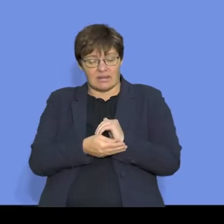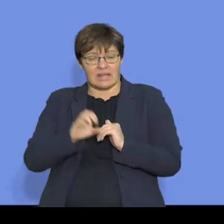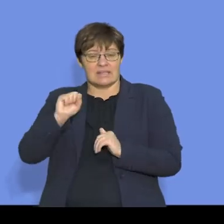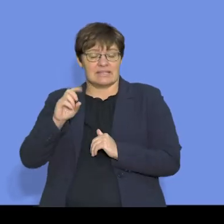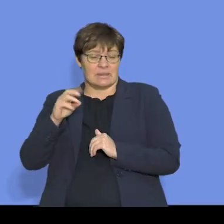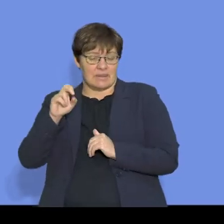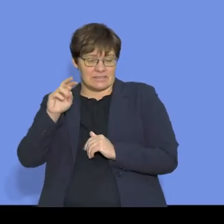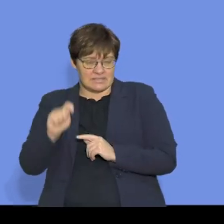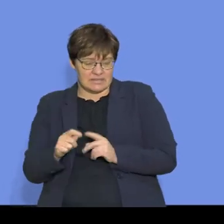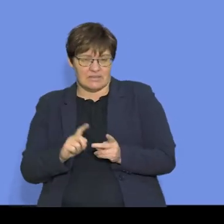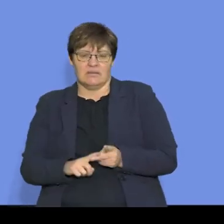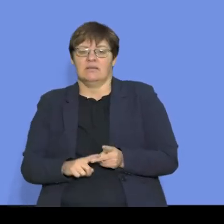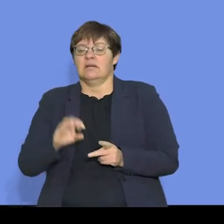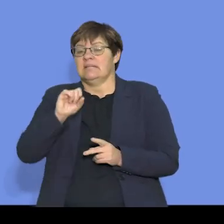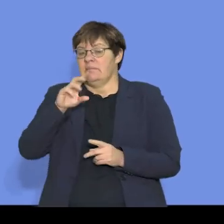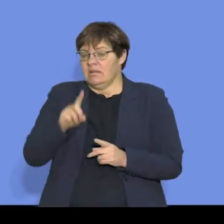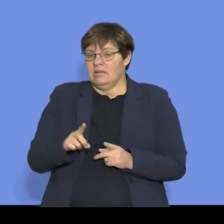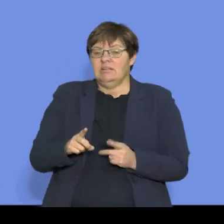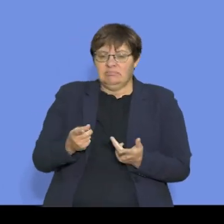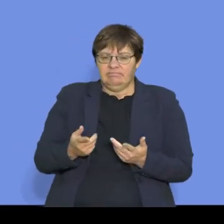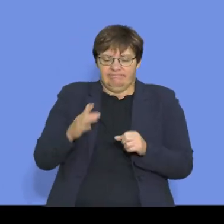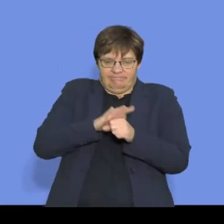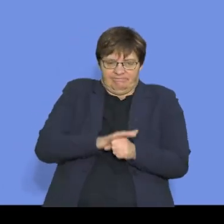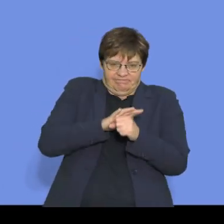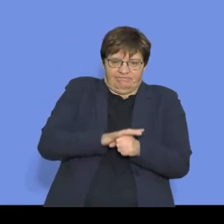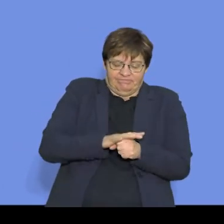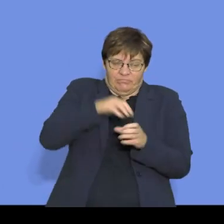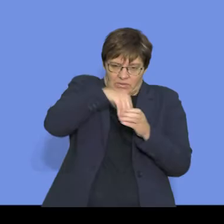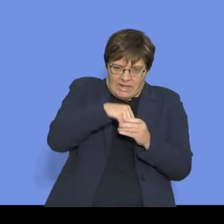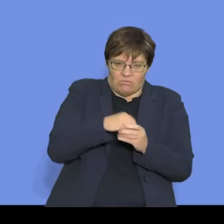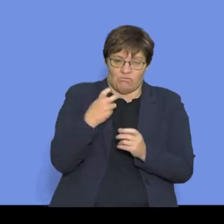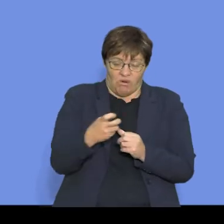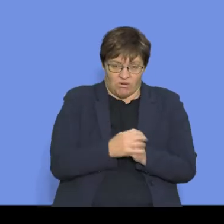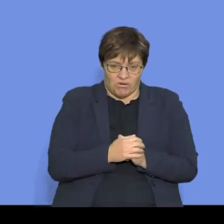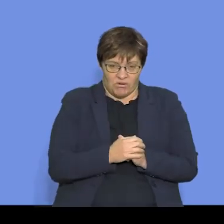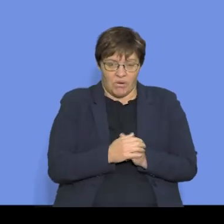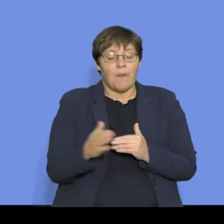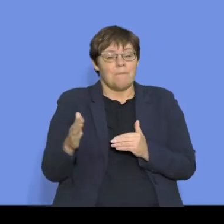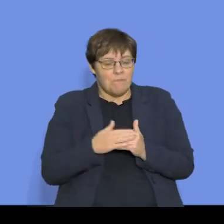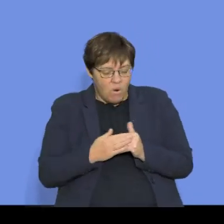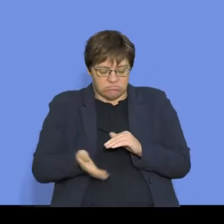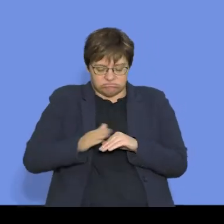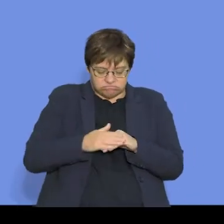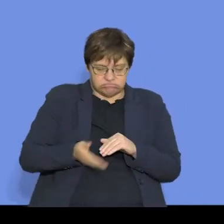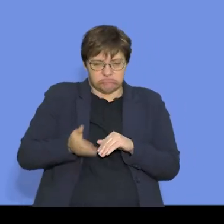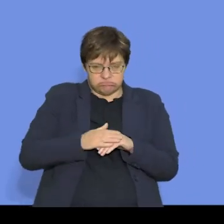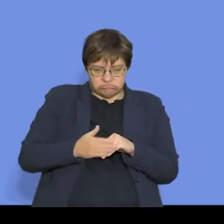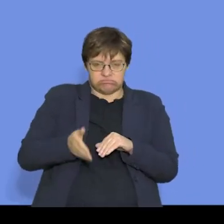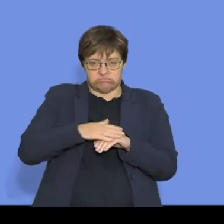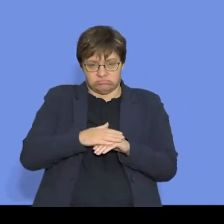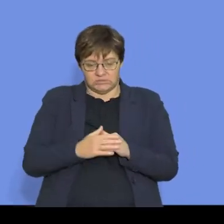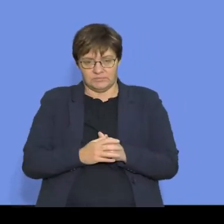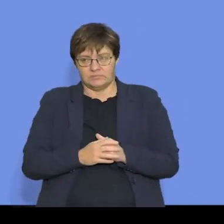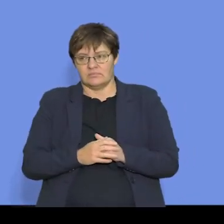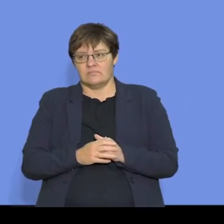covered by sediment. The sediments are compacted into rock. More sediments are